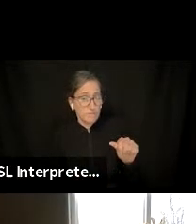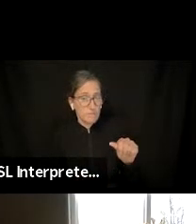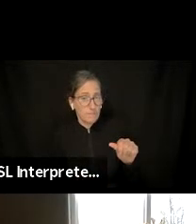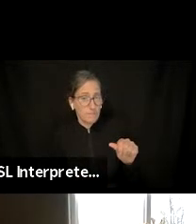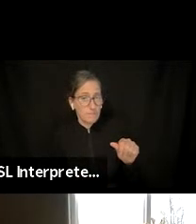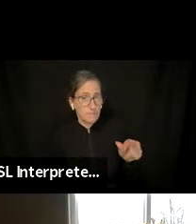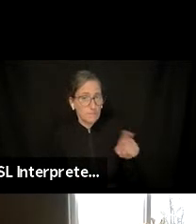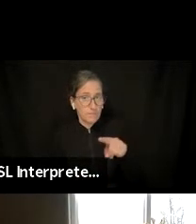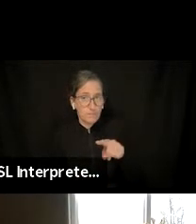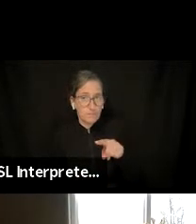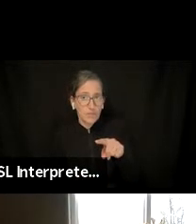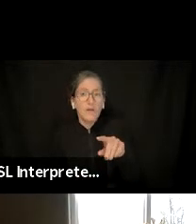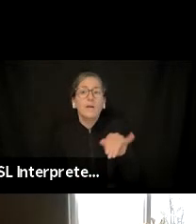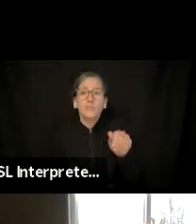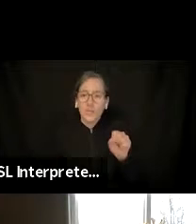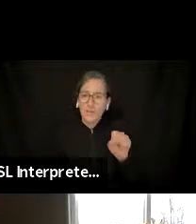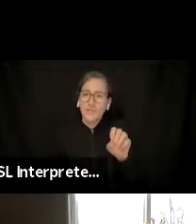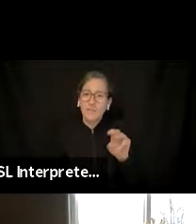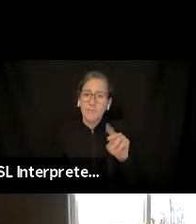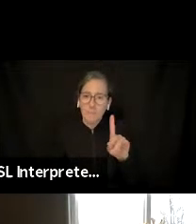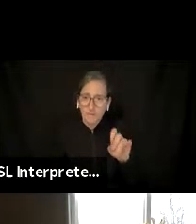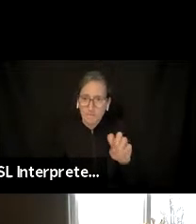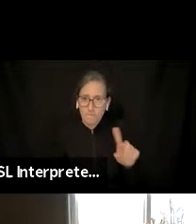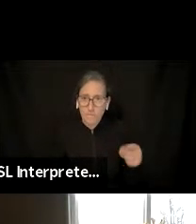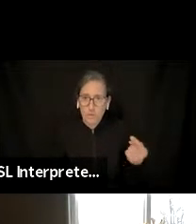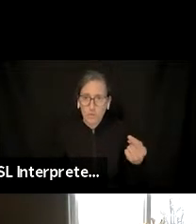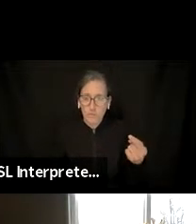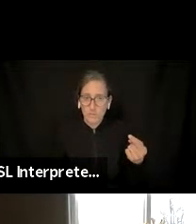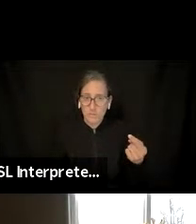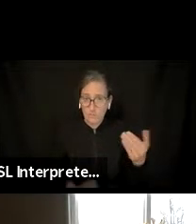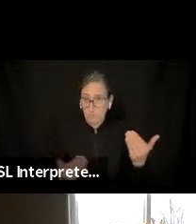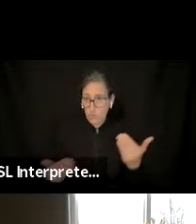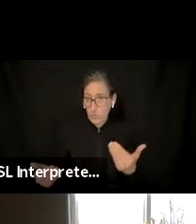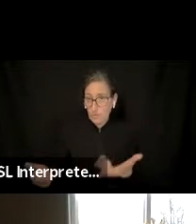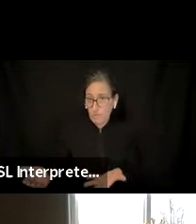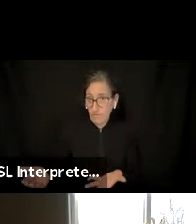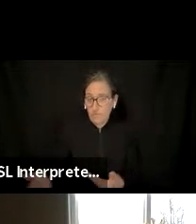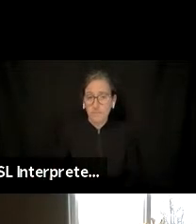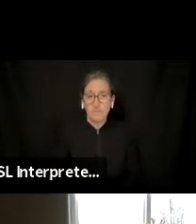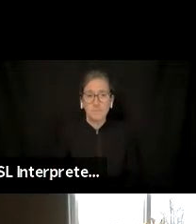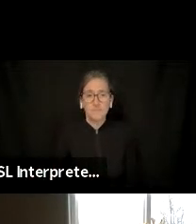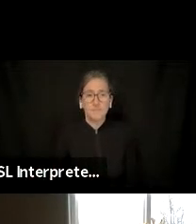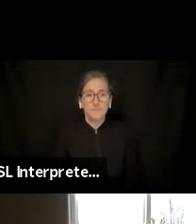Jasmine, you were before me. Do you want to jump in?